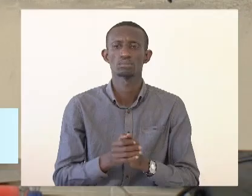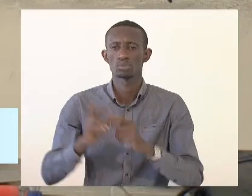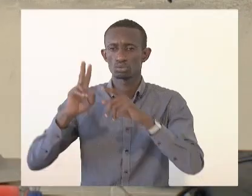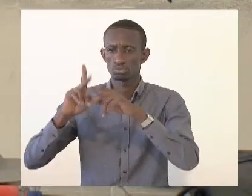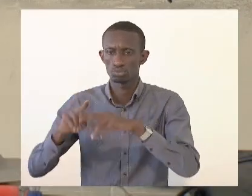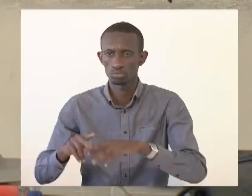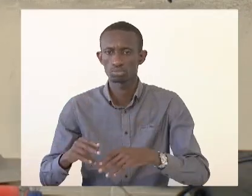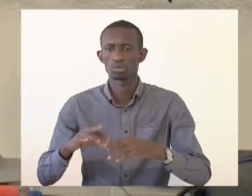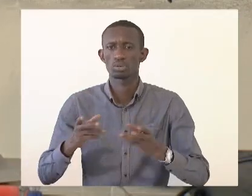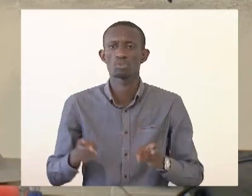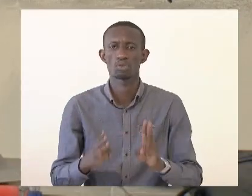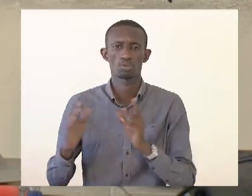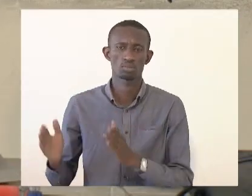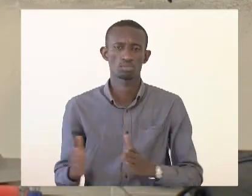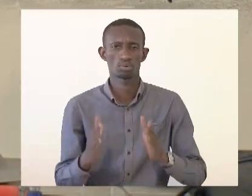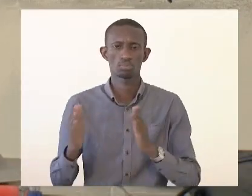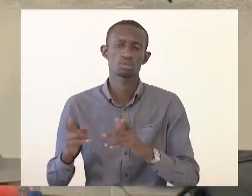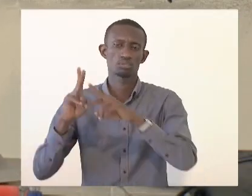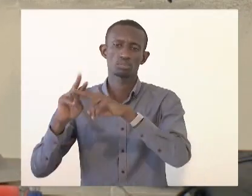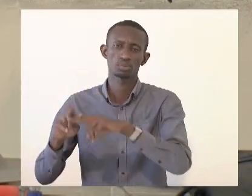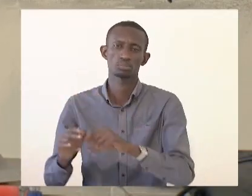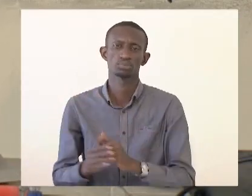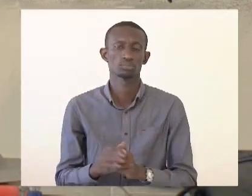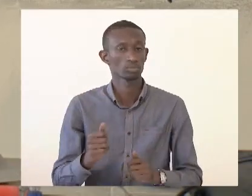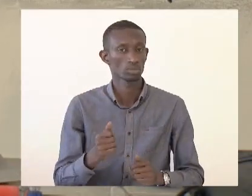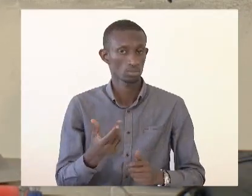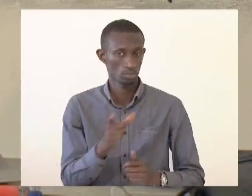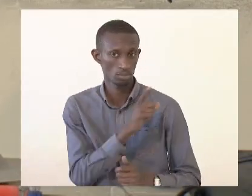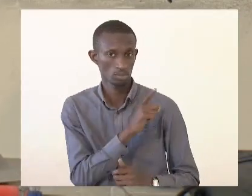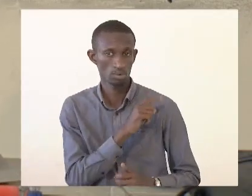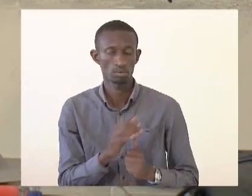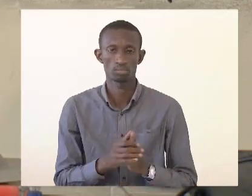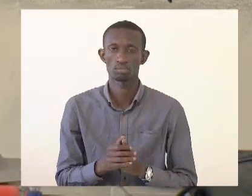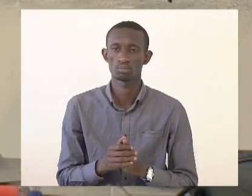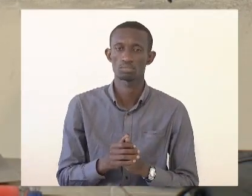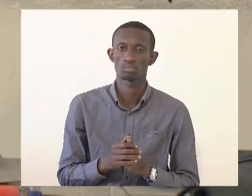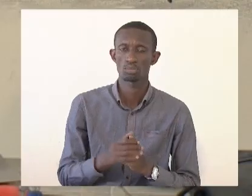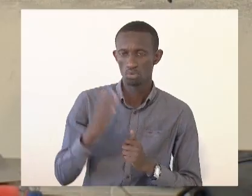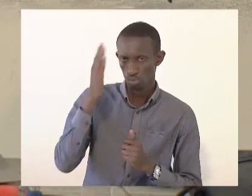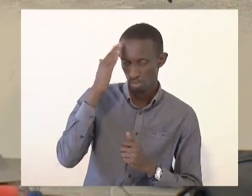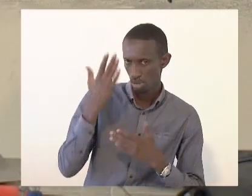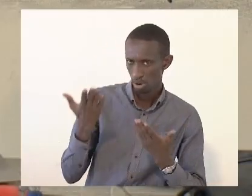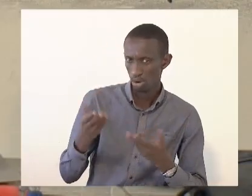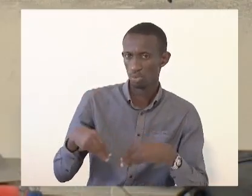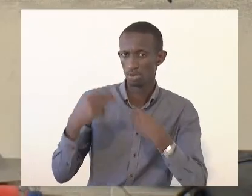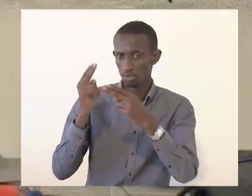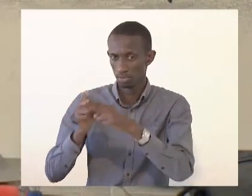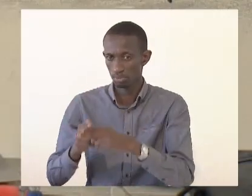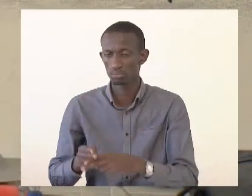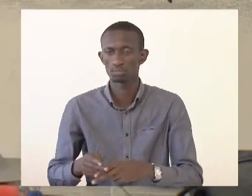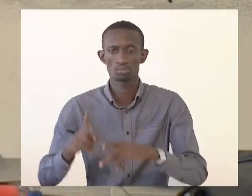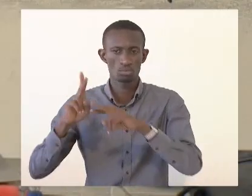same topic. And we will have a chance of recalling how we name salts.